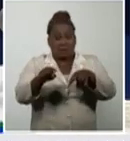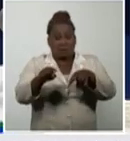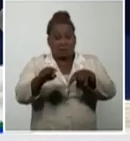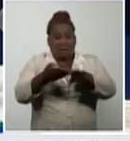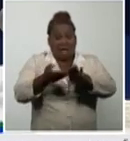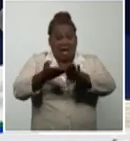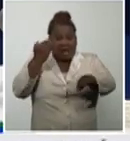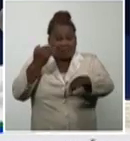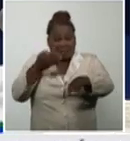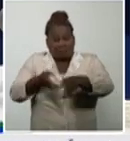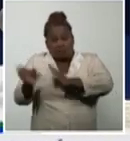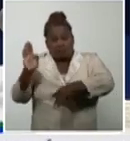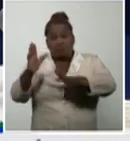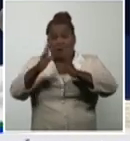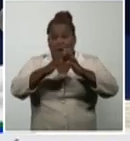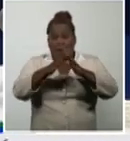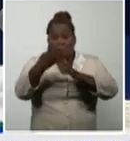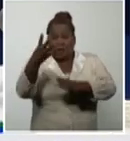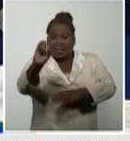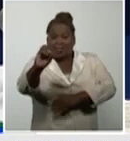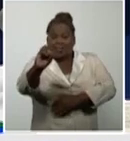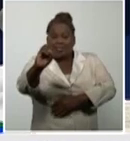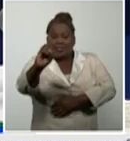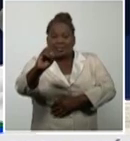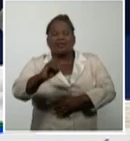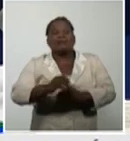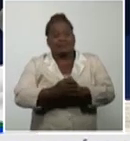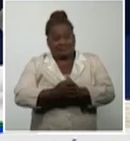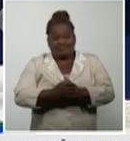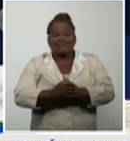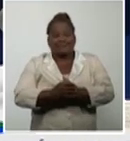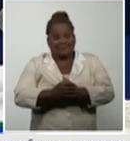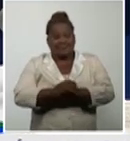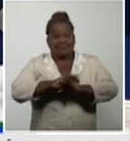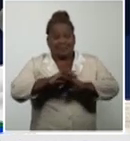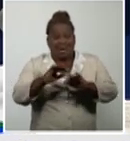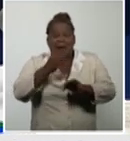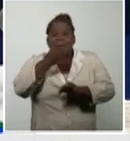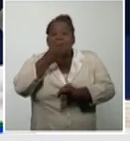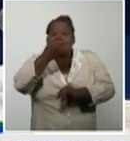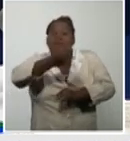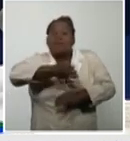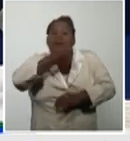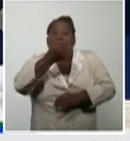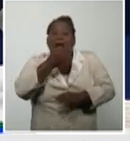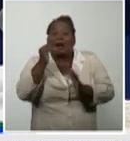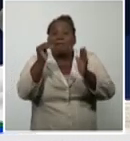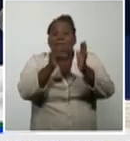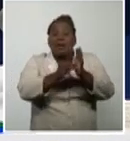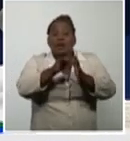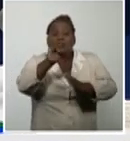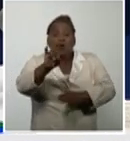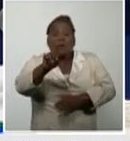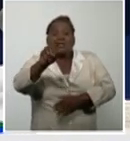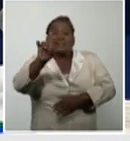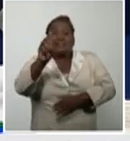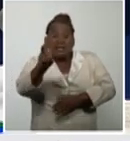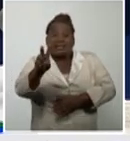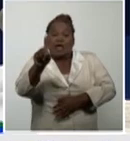However, 40 were discharged yesterday, and so we can say that of the